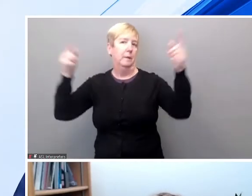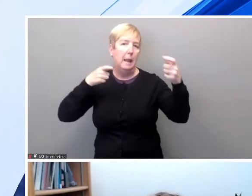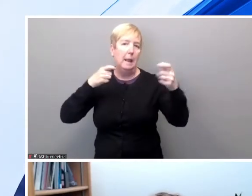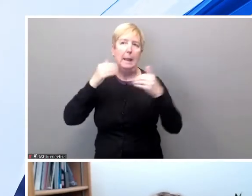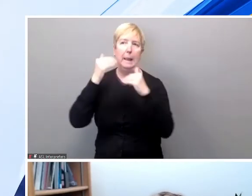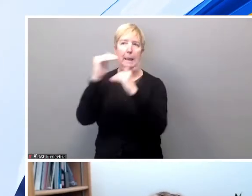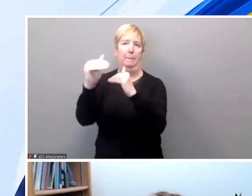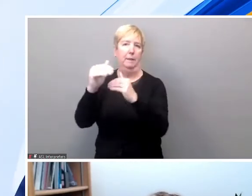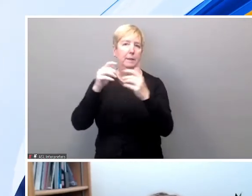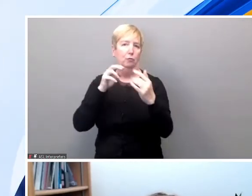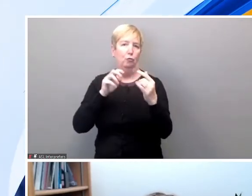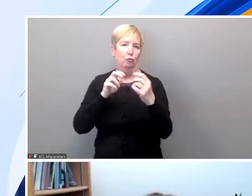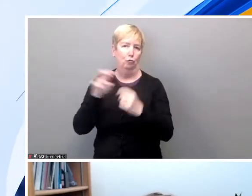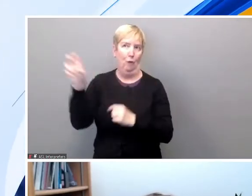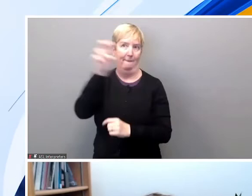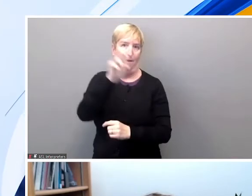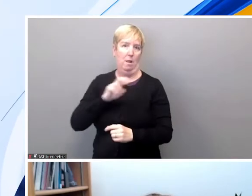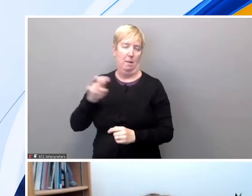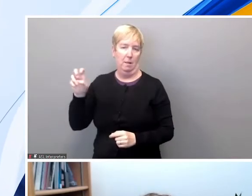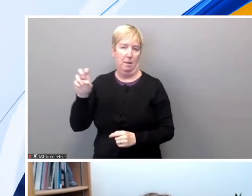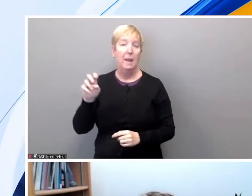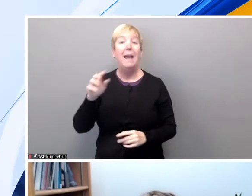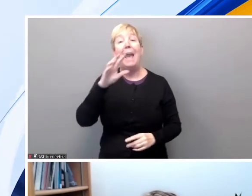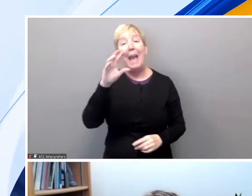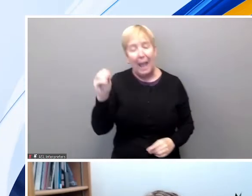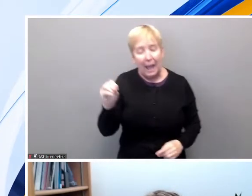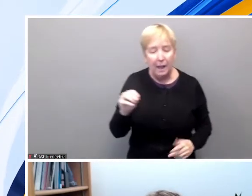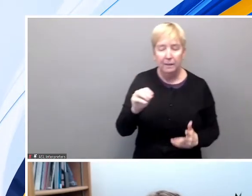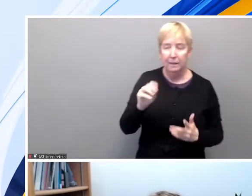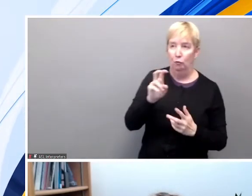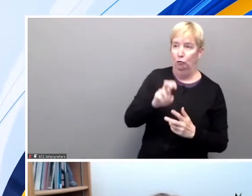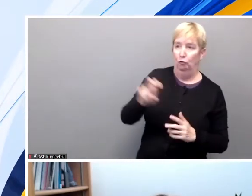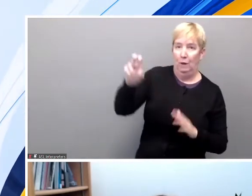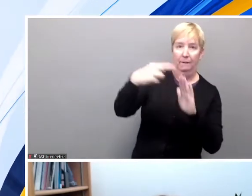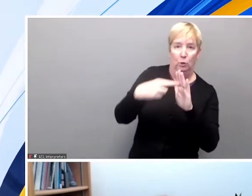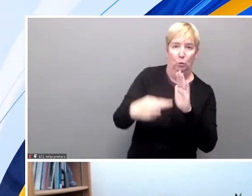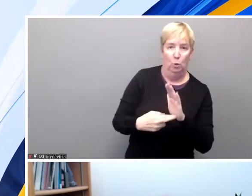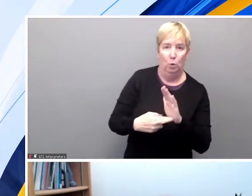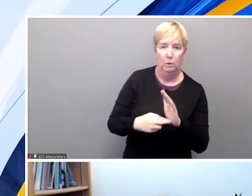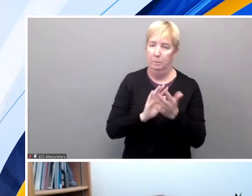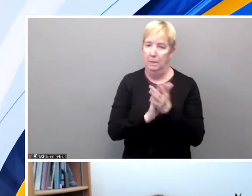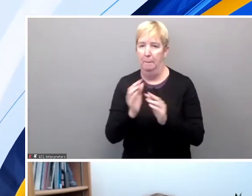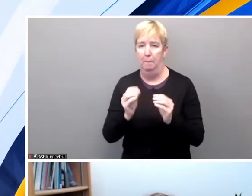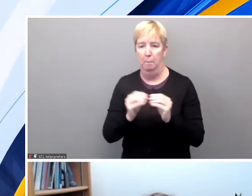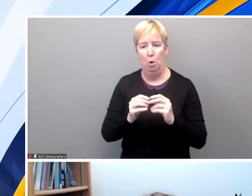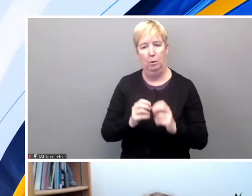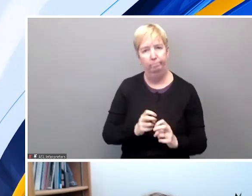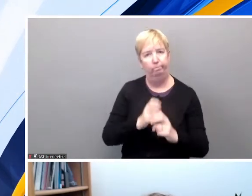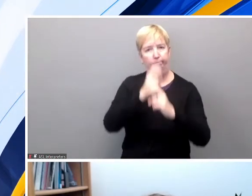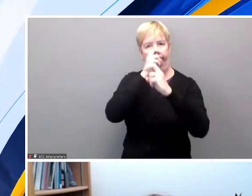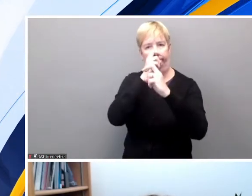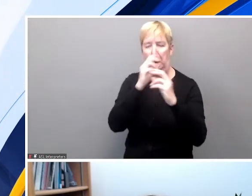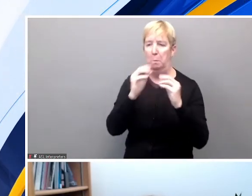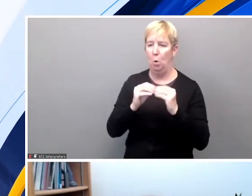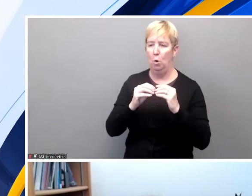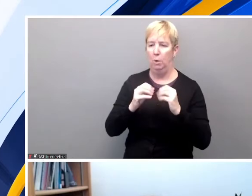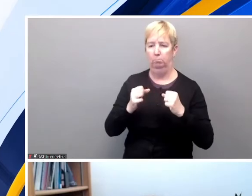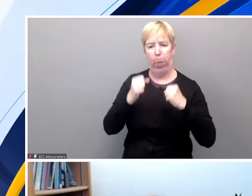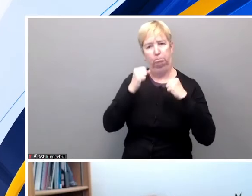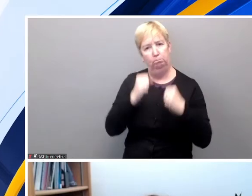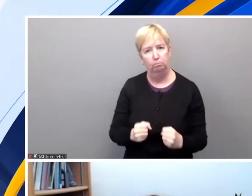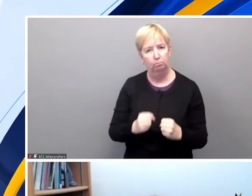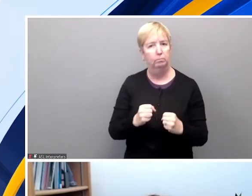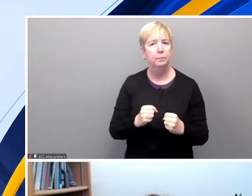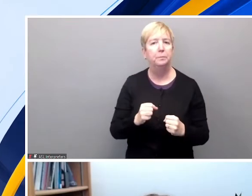travel guidance is getting stricter or more robust. And so we're looking, if you